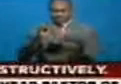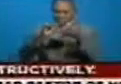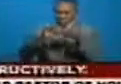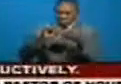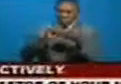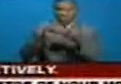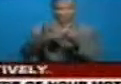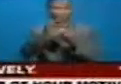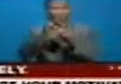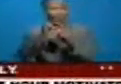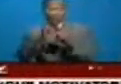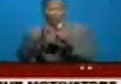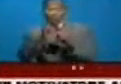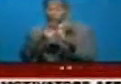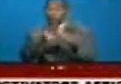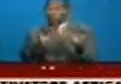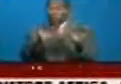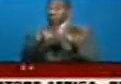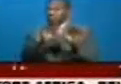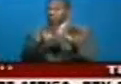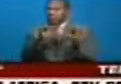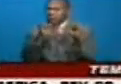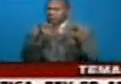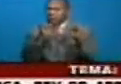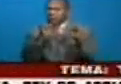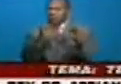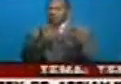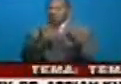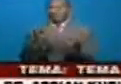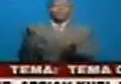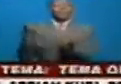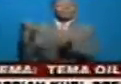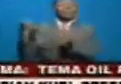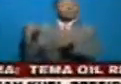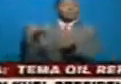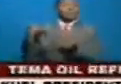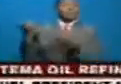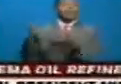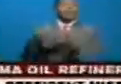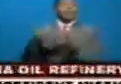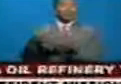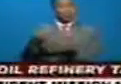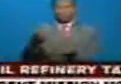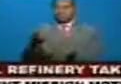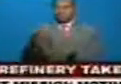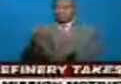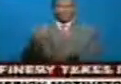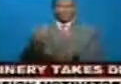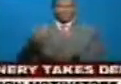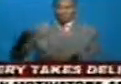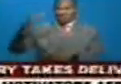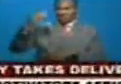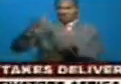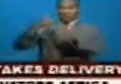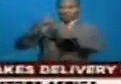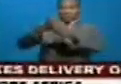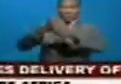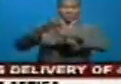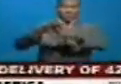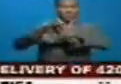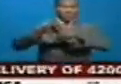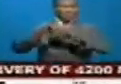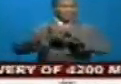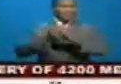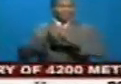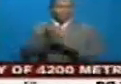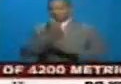potent and they are spiritual. Need I remind you that the good Lord created this earth just by